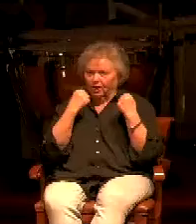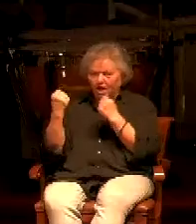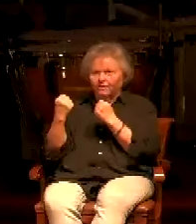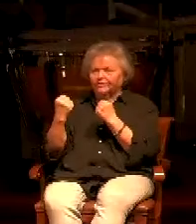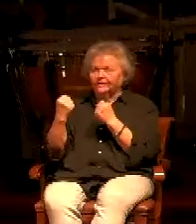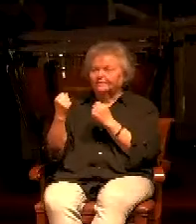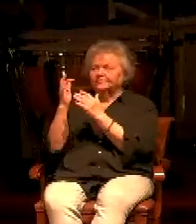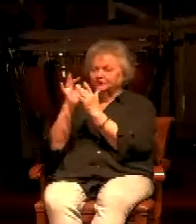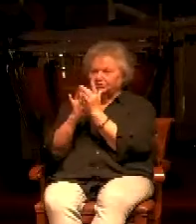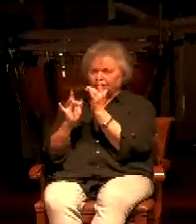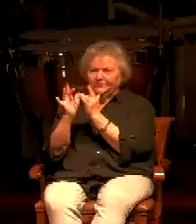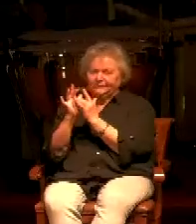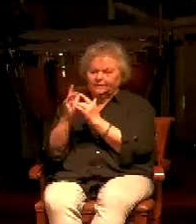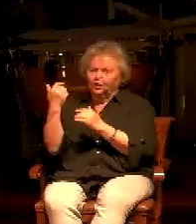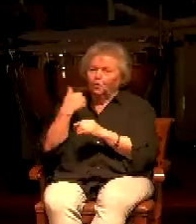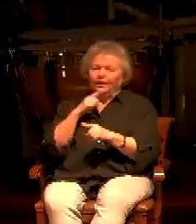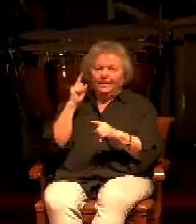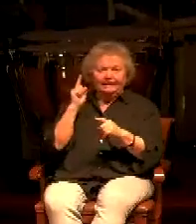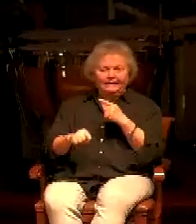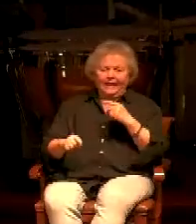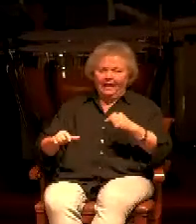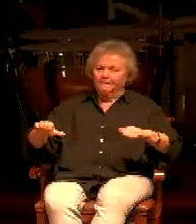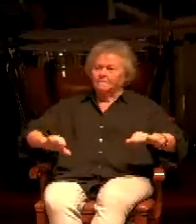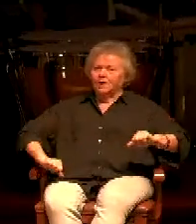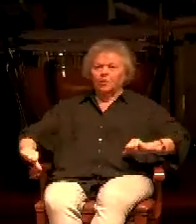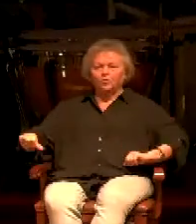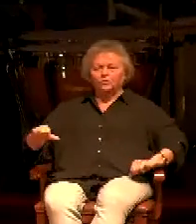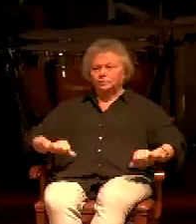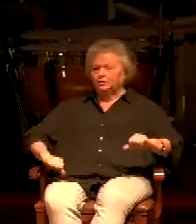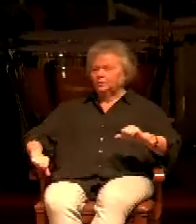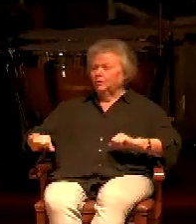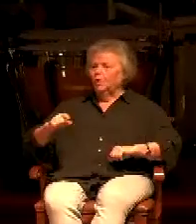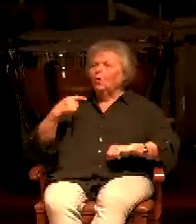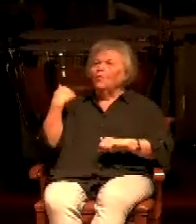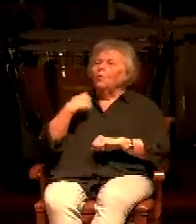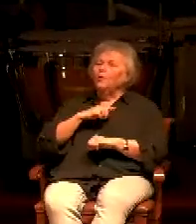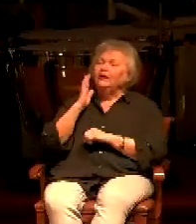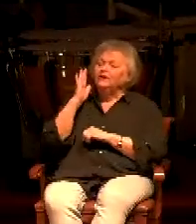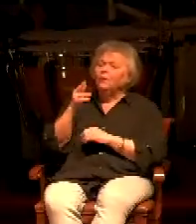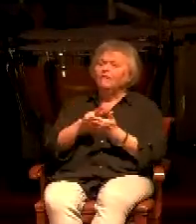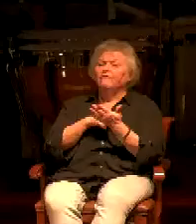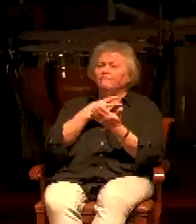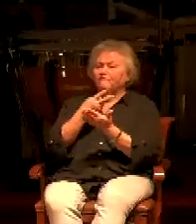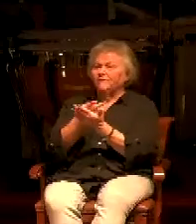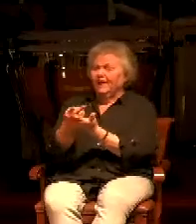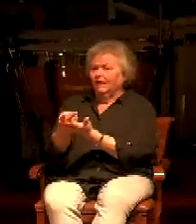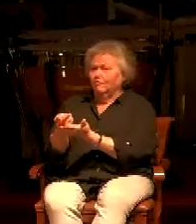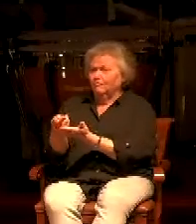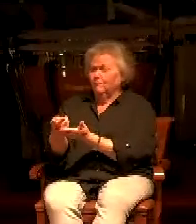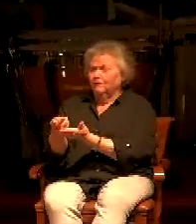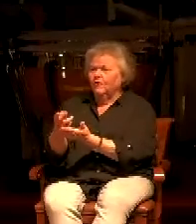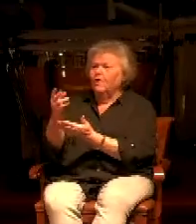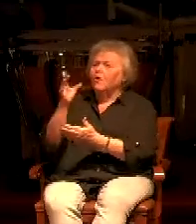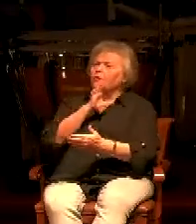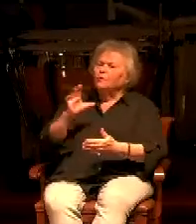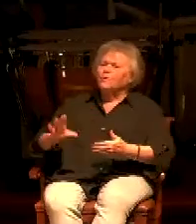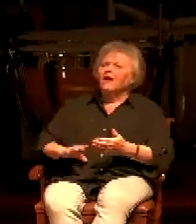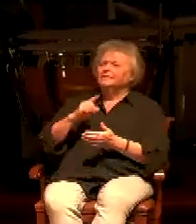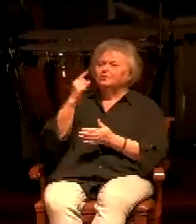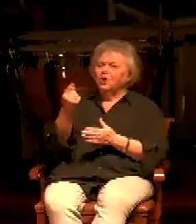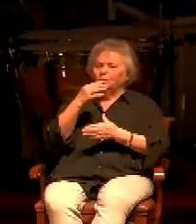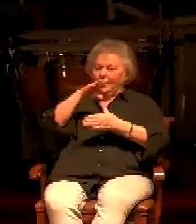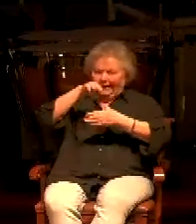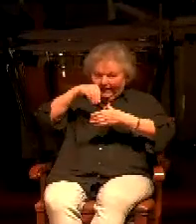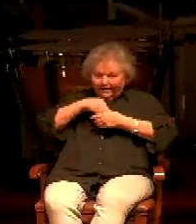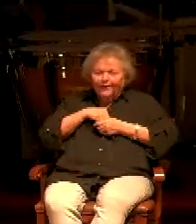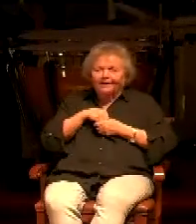are, because we will fold and fall and fail, because it's only Christ and Christ alone in us that can cause us